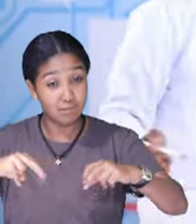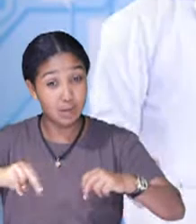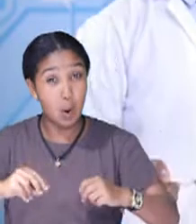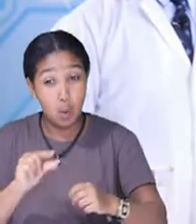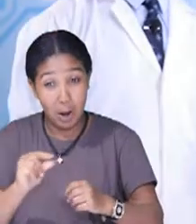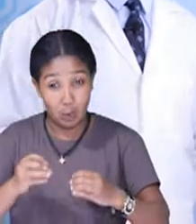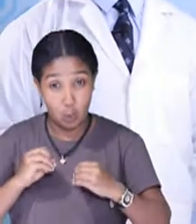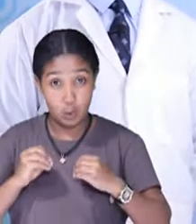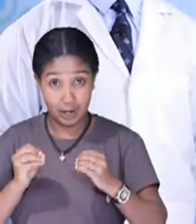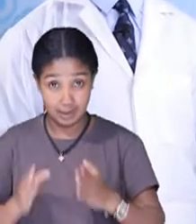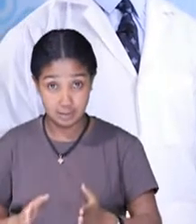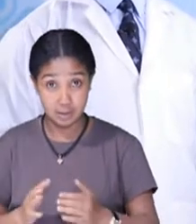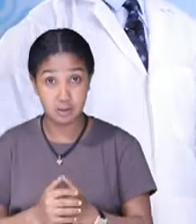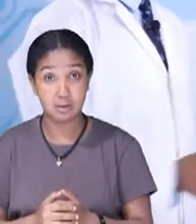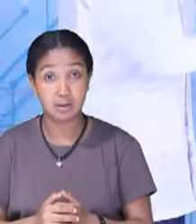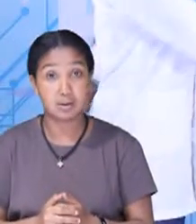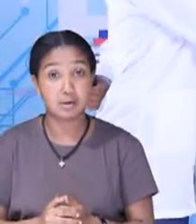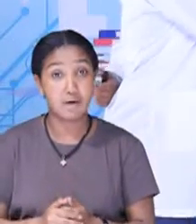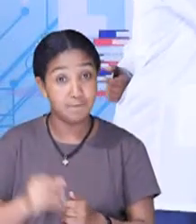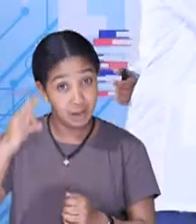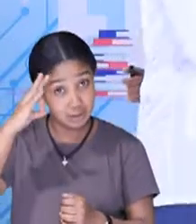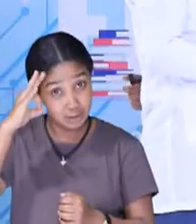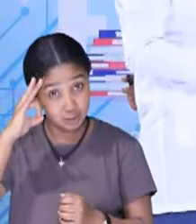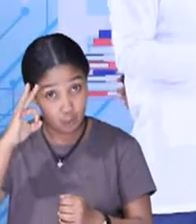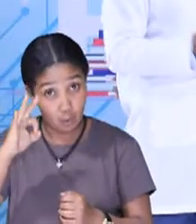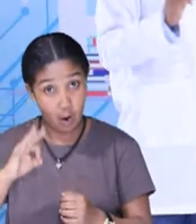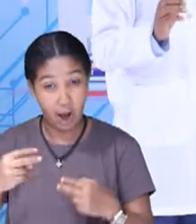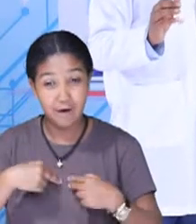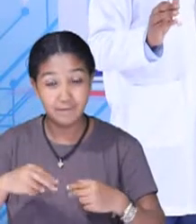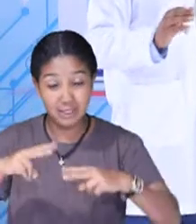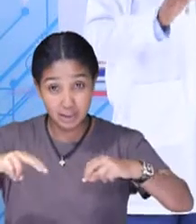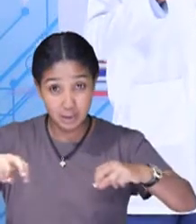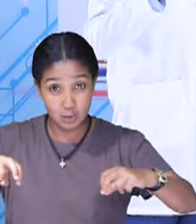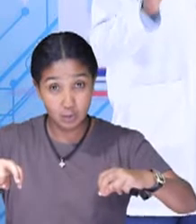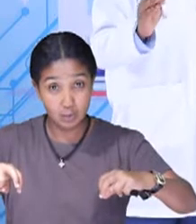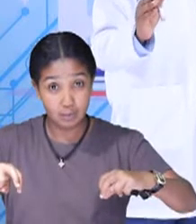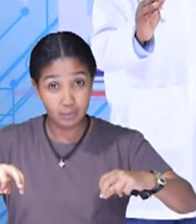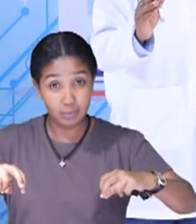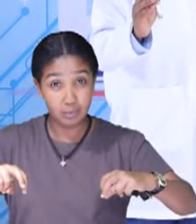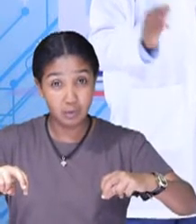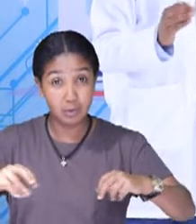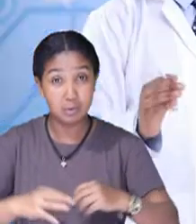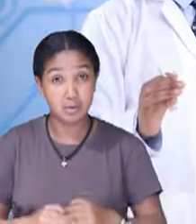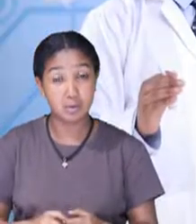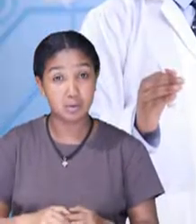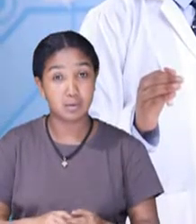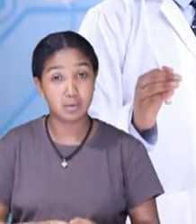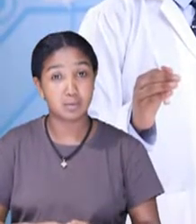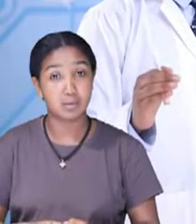on microorganisms. Francisco Redi have conducted a research